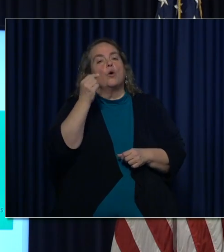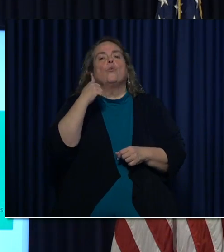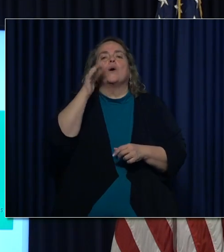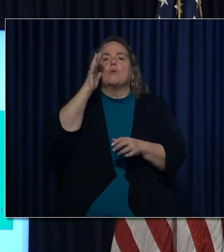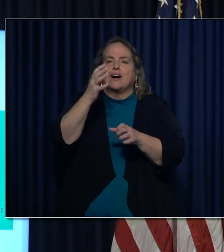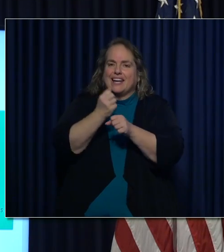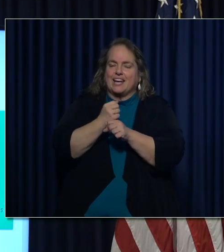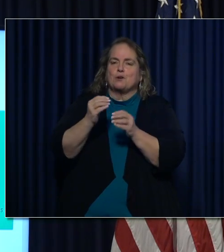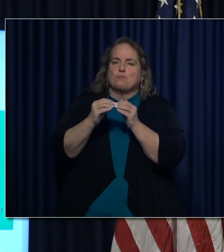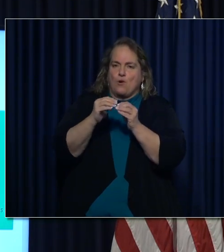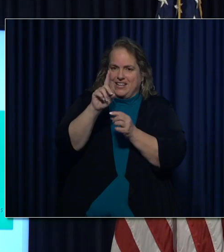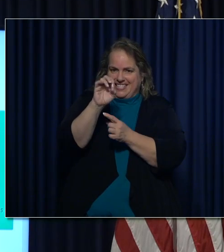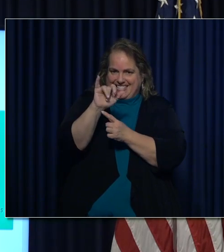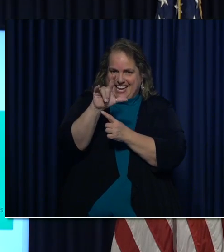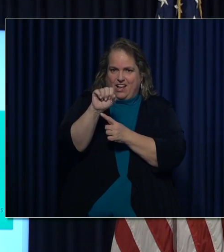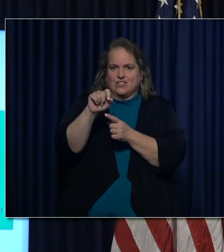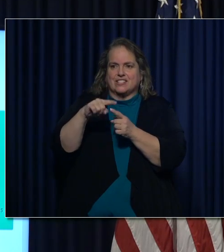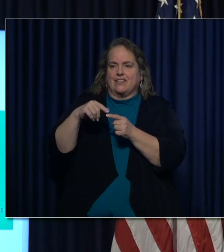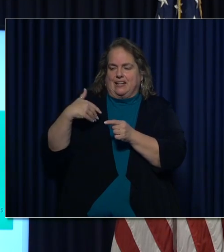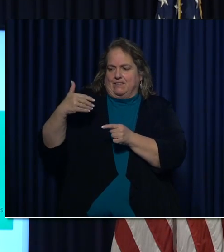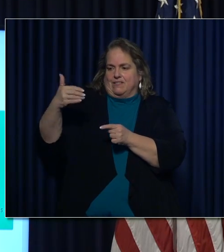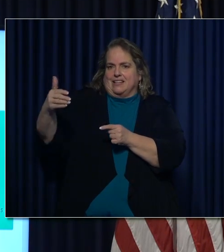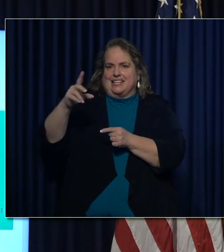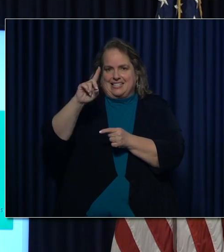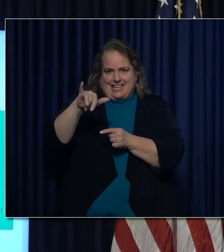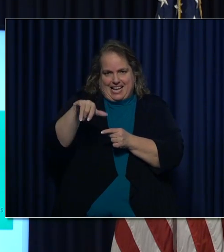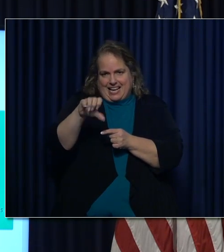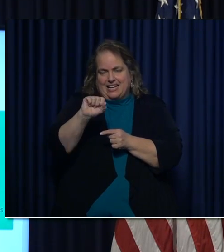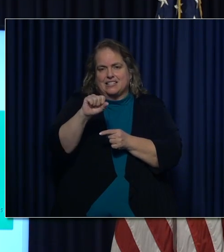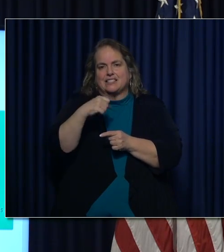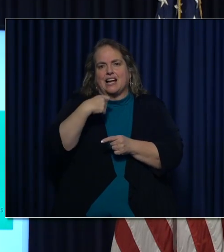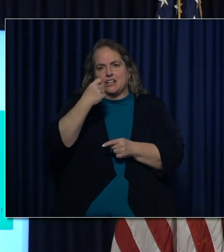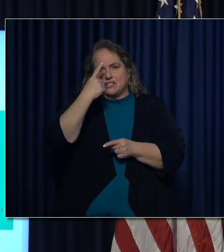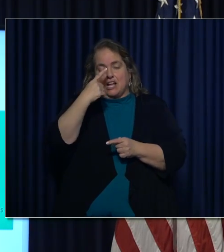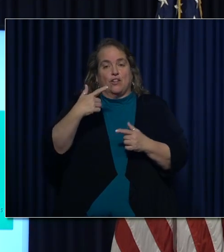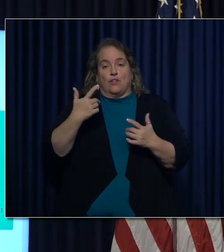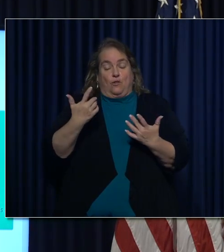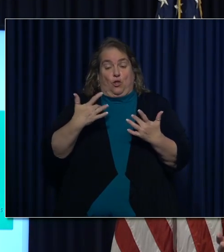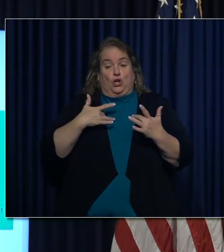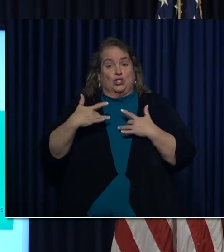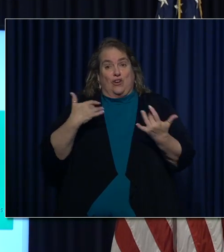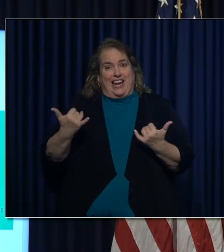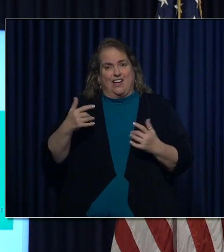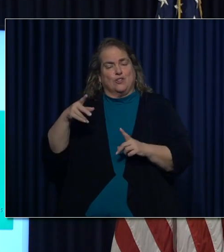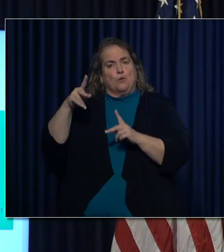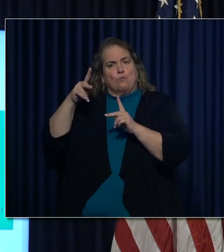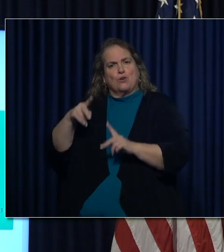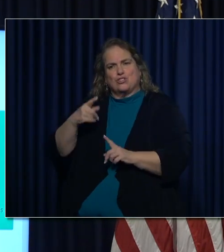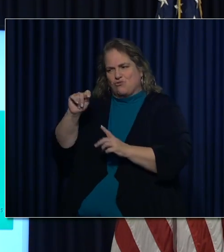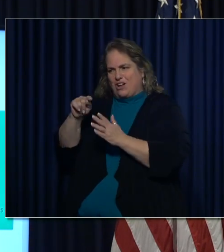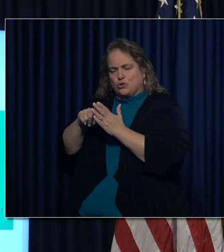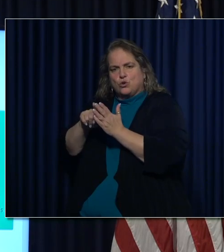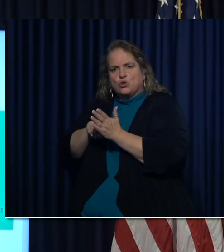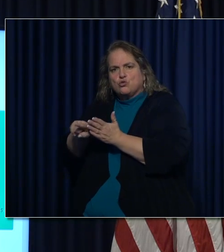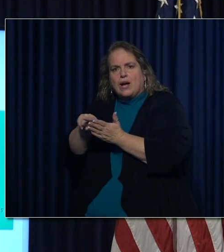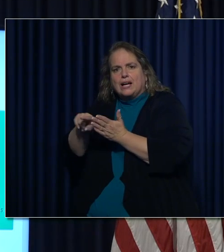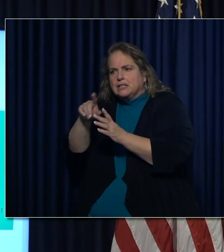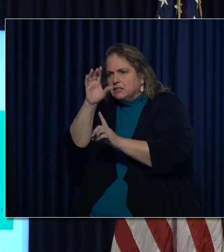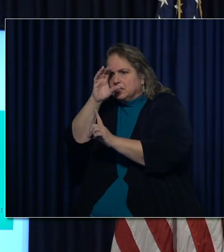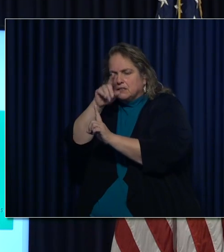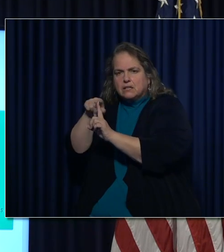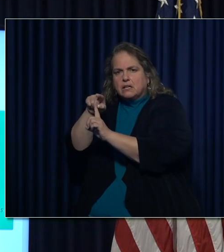details in the coming days. The concern is that the epidemiologists that are tracing contacts would not